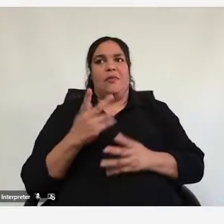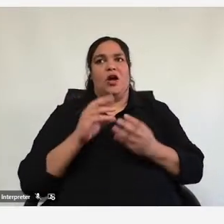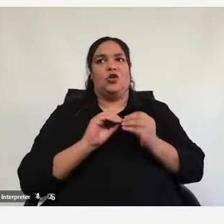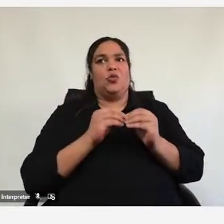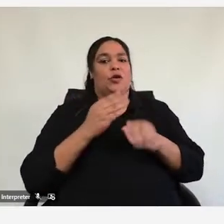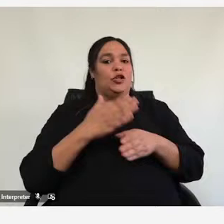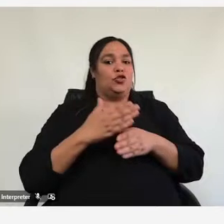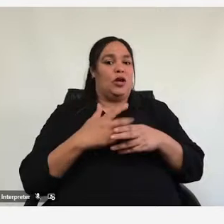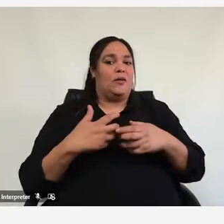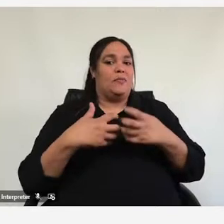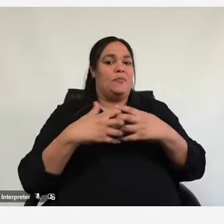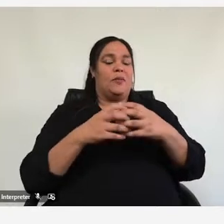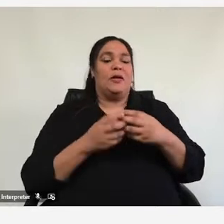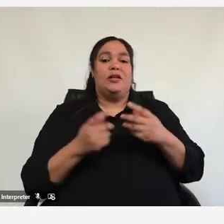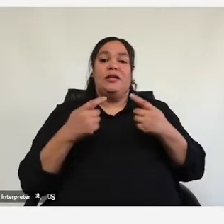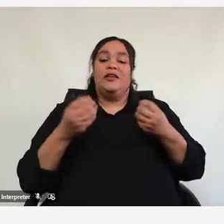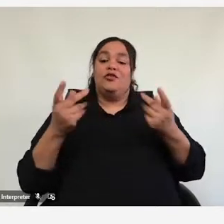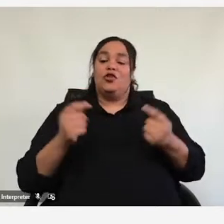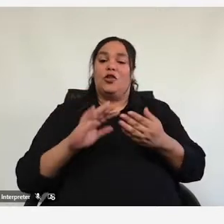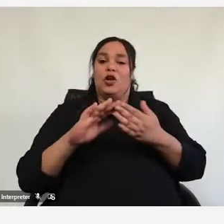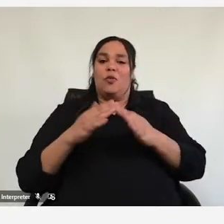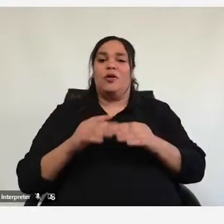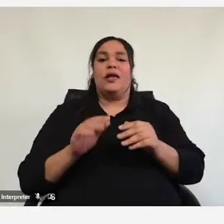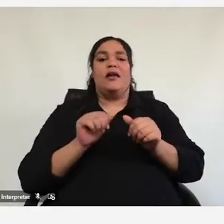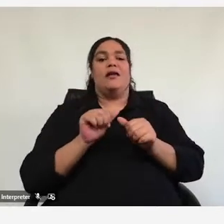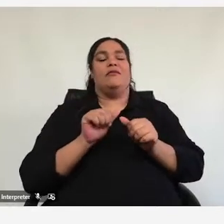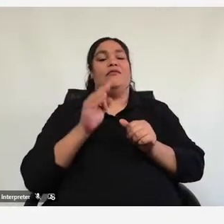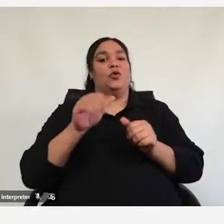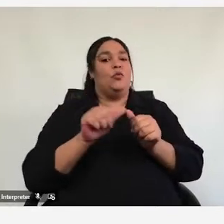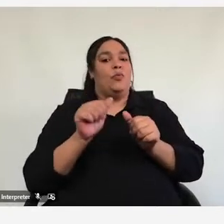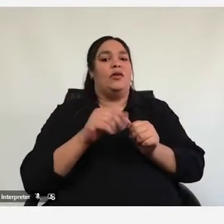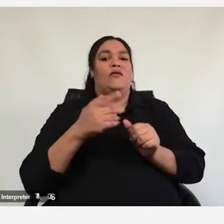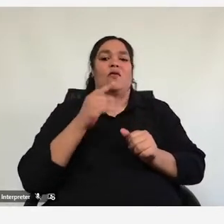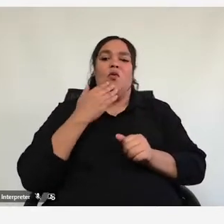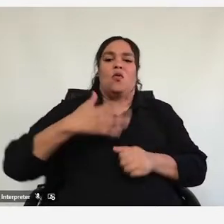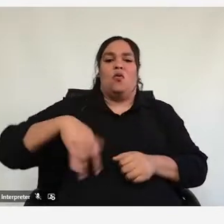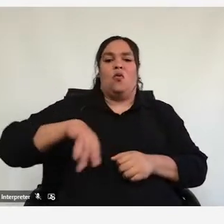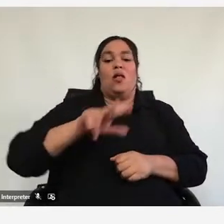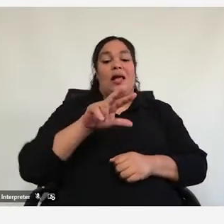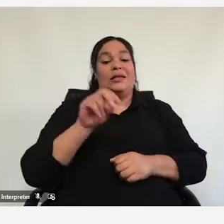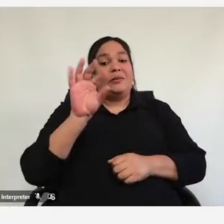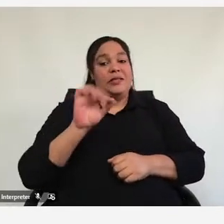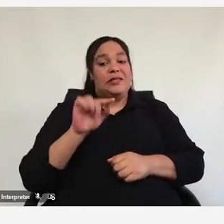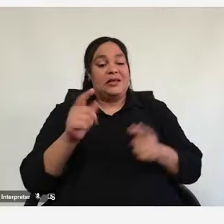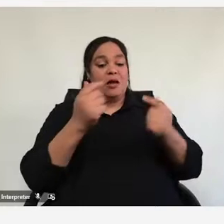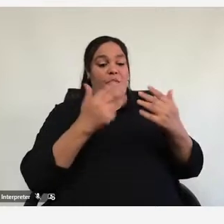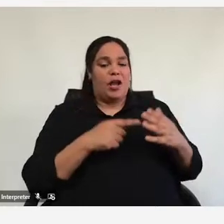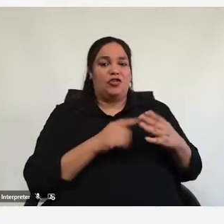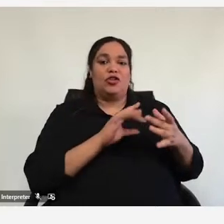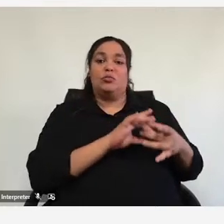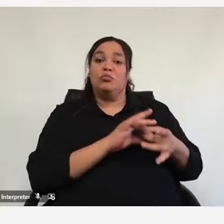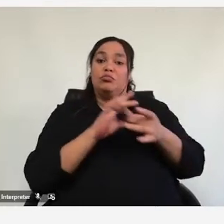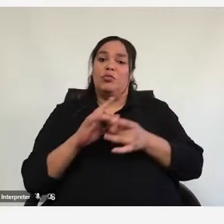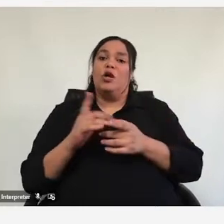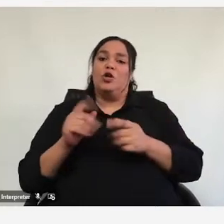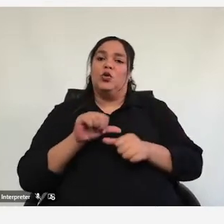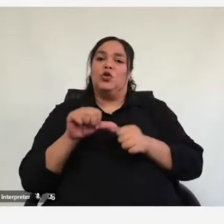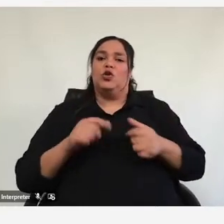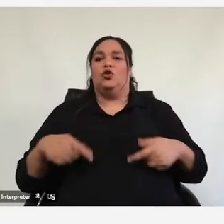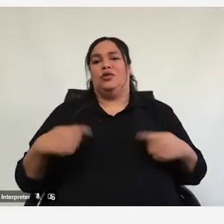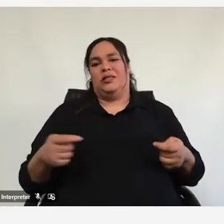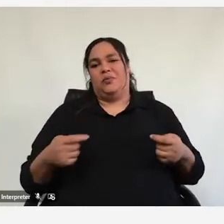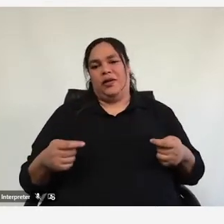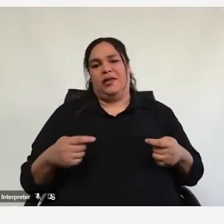jobs, strengthening communities, and building a better future for all. 80% of this budget is dedicated to social spending,